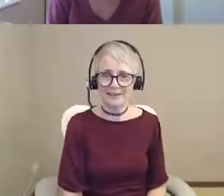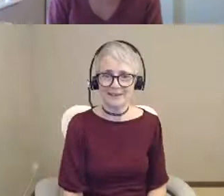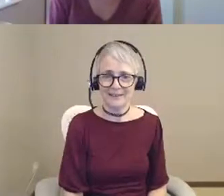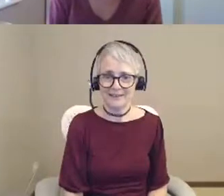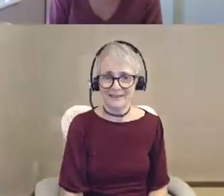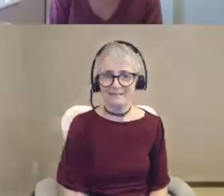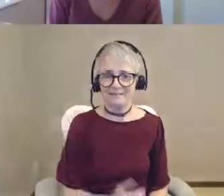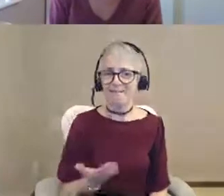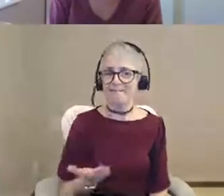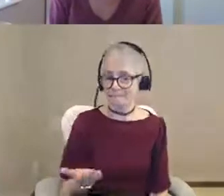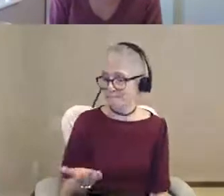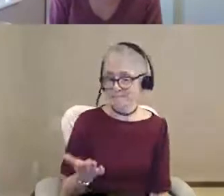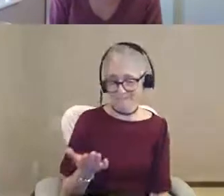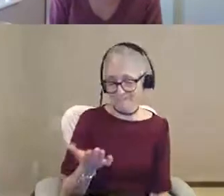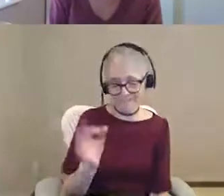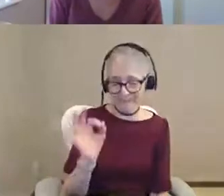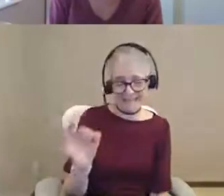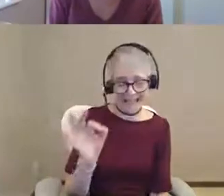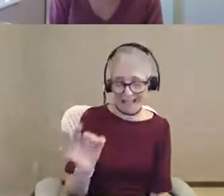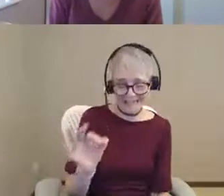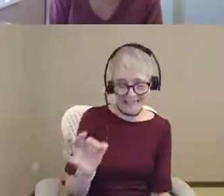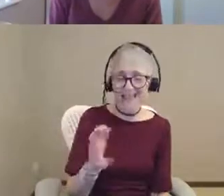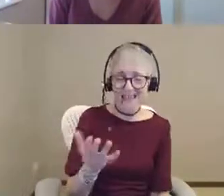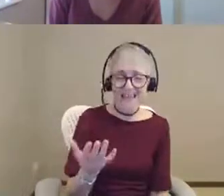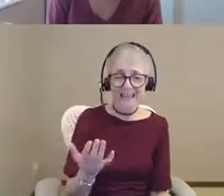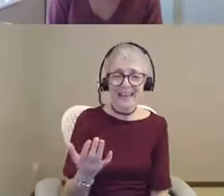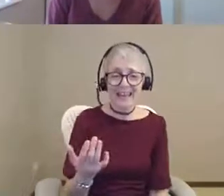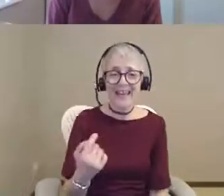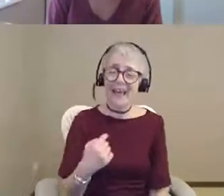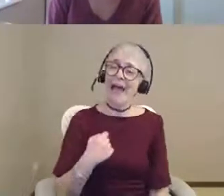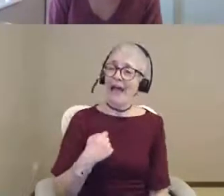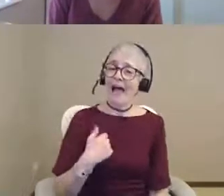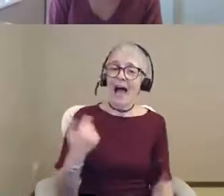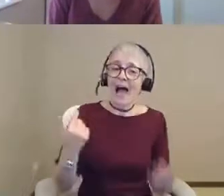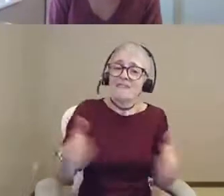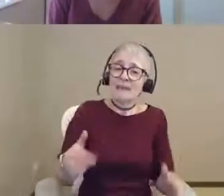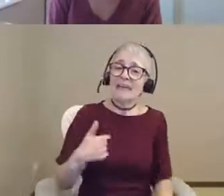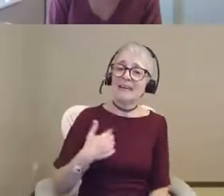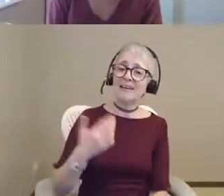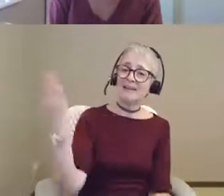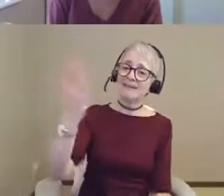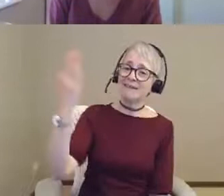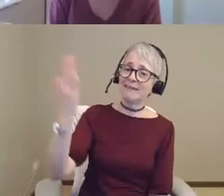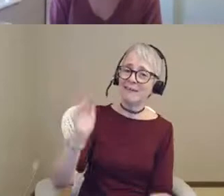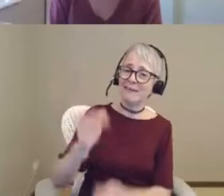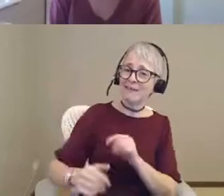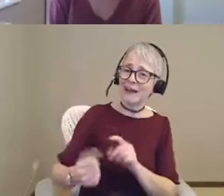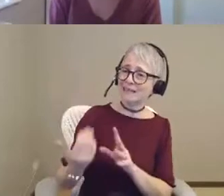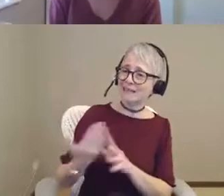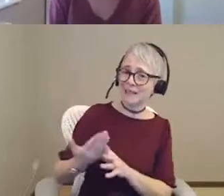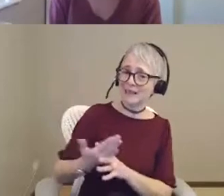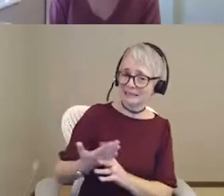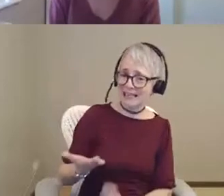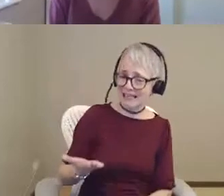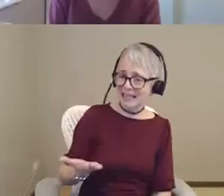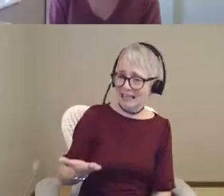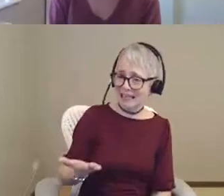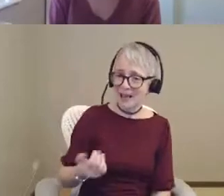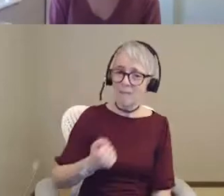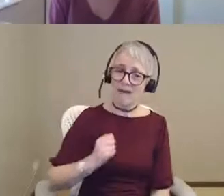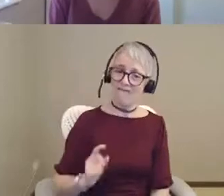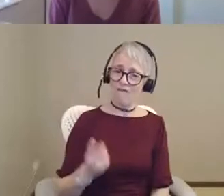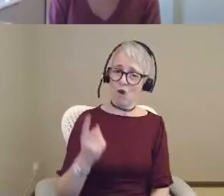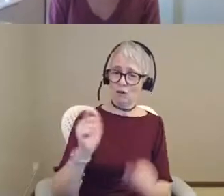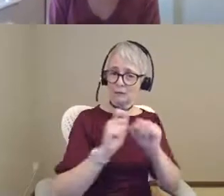Yeah, that's a great thought. I mean, I've done a number of different presentations on accessibility, and one of my favorite first slides